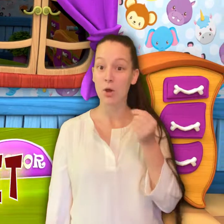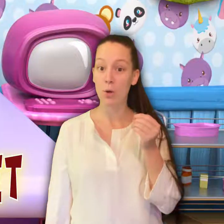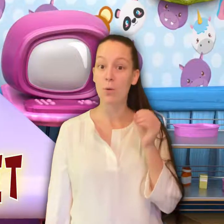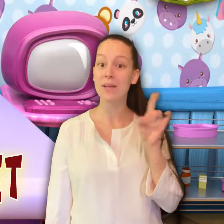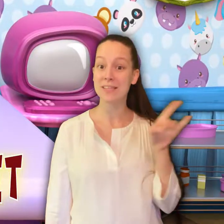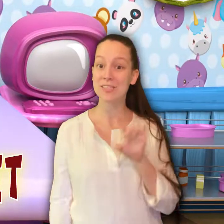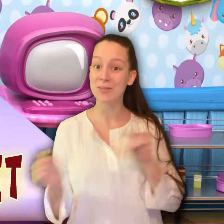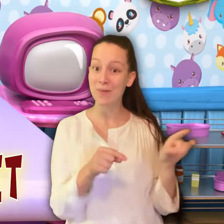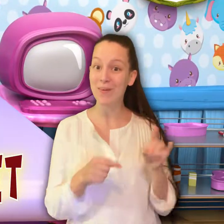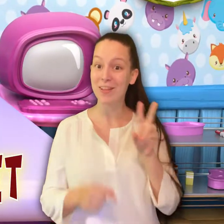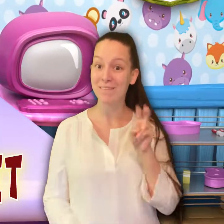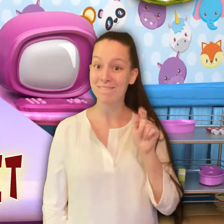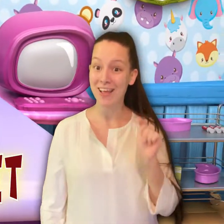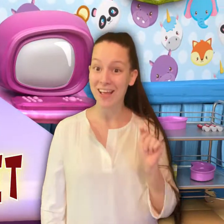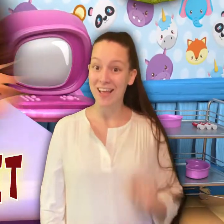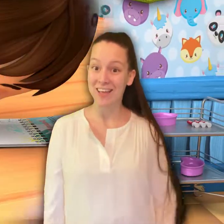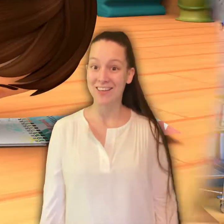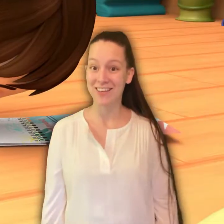Bingo's going to the vet.